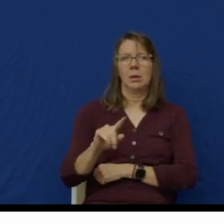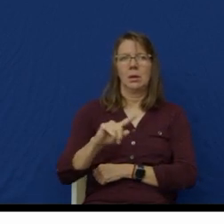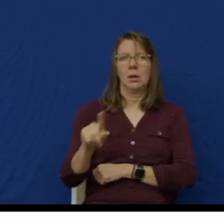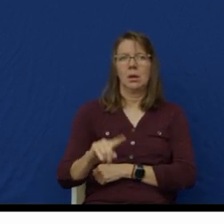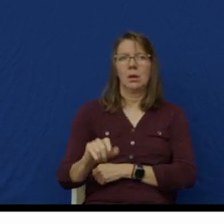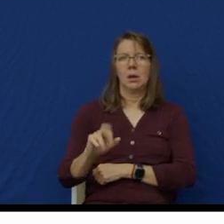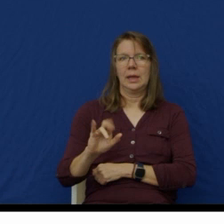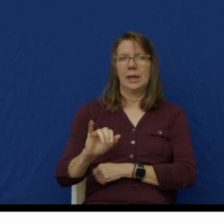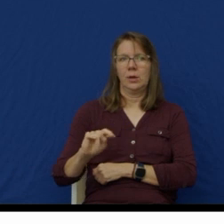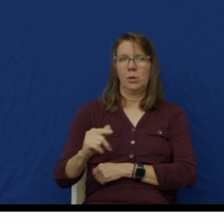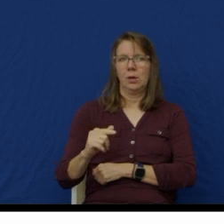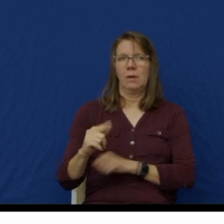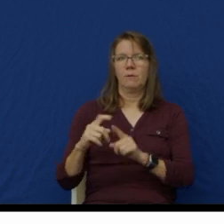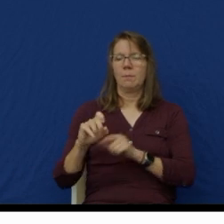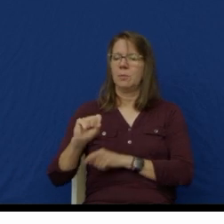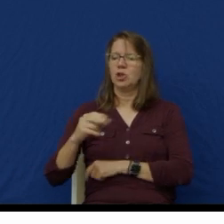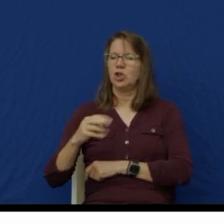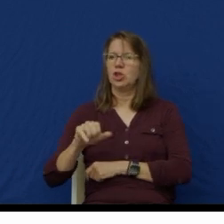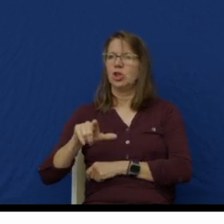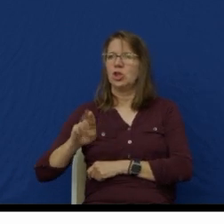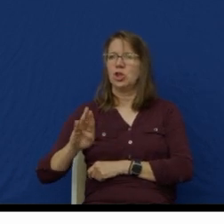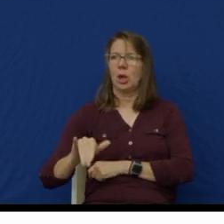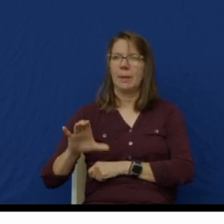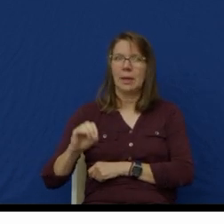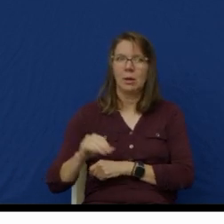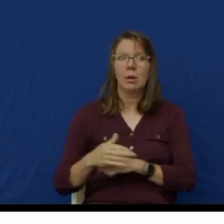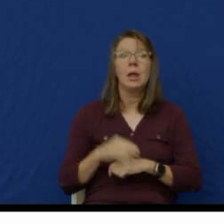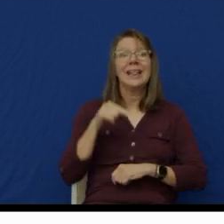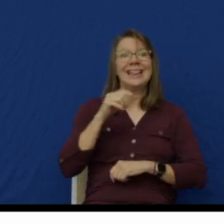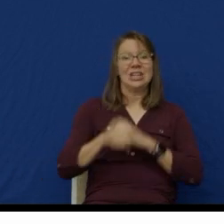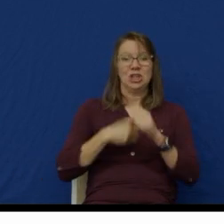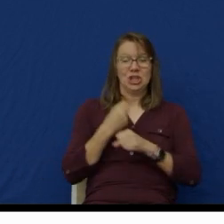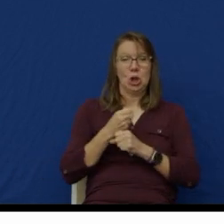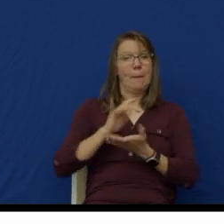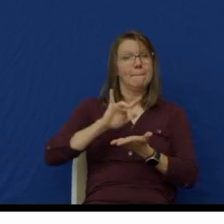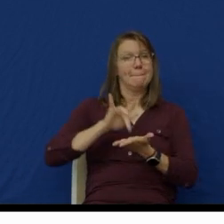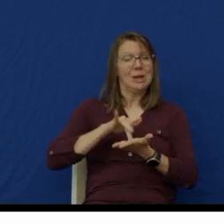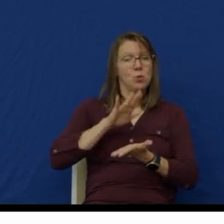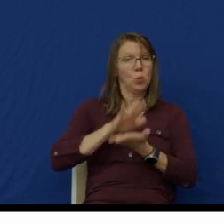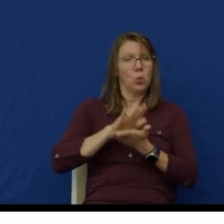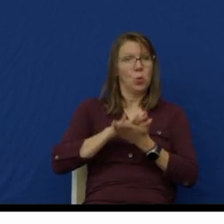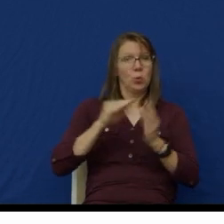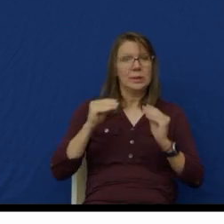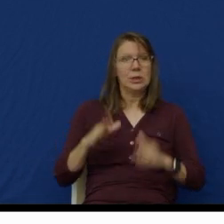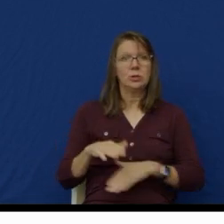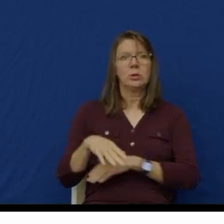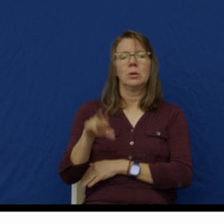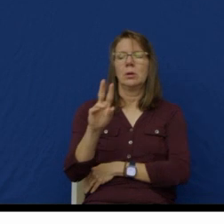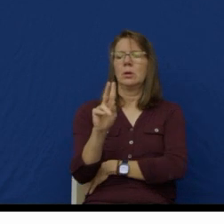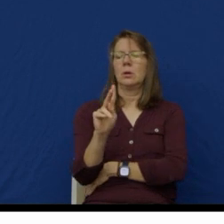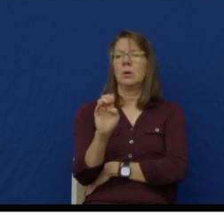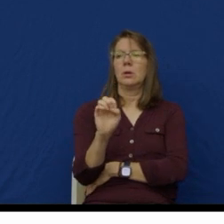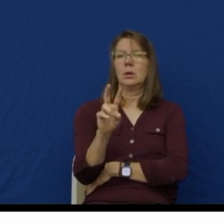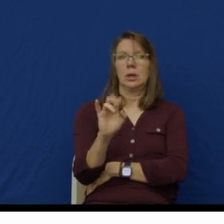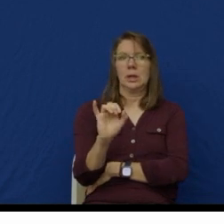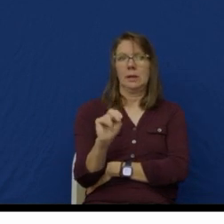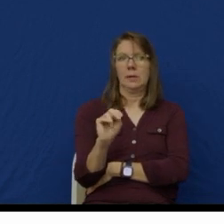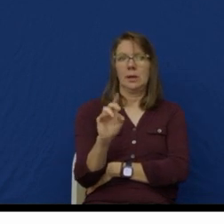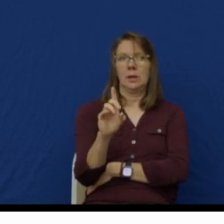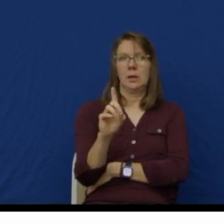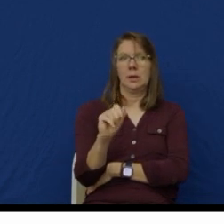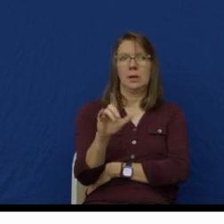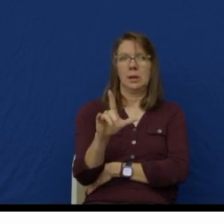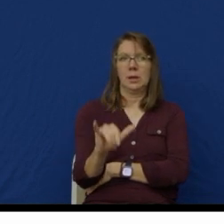Stone Elementary in Shelby County. This year's middle school teachers of the year are Kevin Daly,